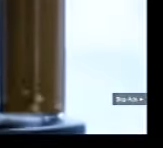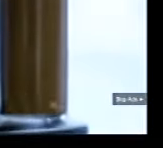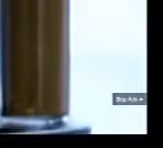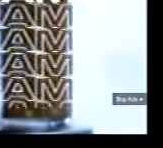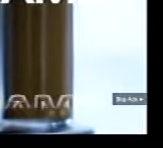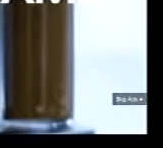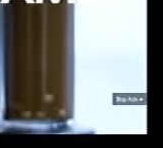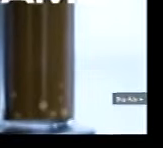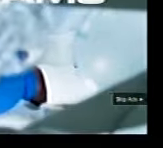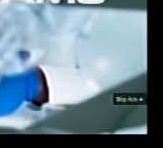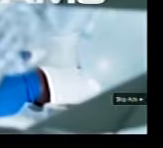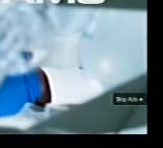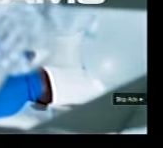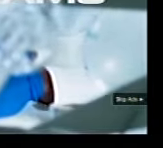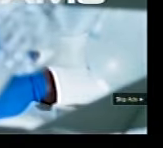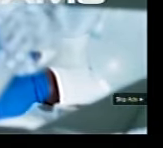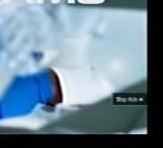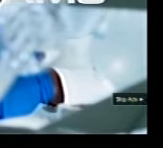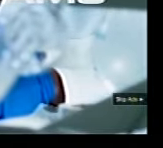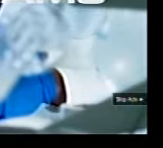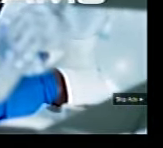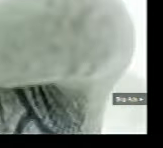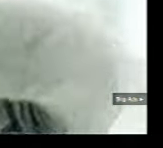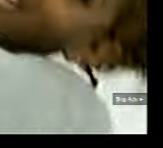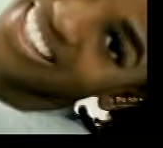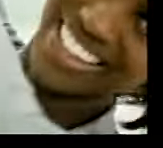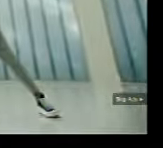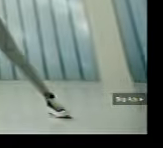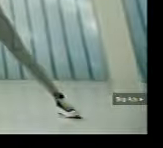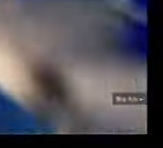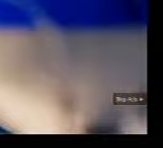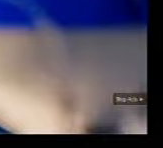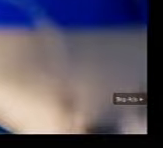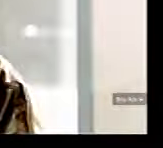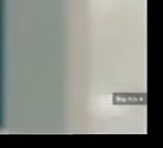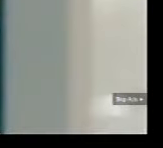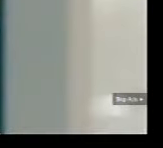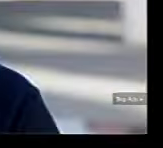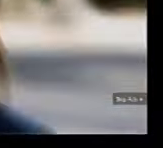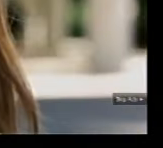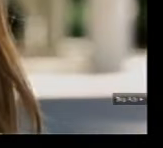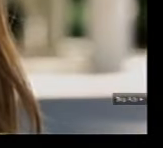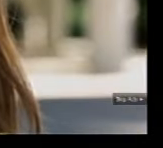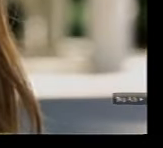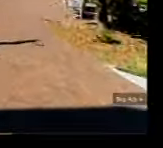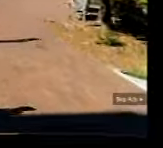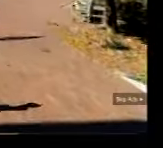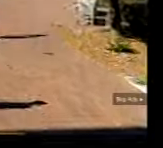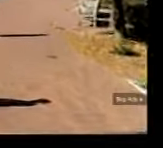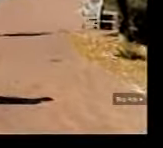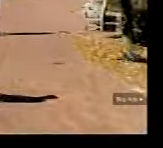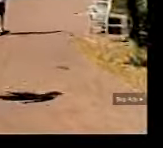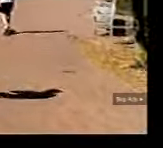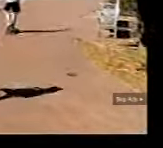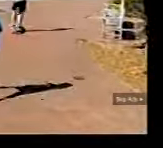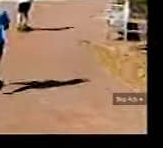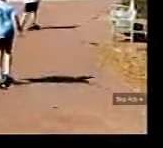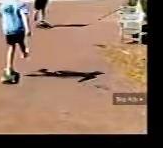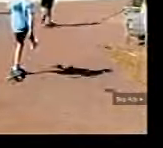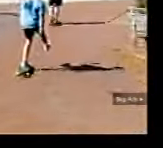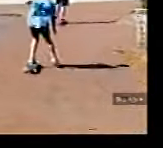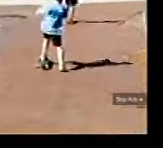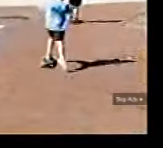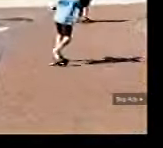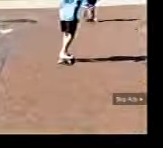and equipping them with high-quality research and innovative thinking, so they're ready to answer whatever questions tomorrow might bring. Old